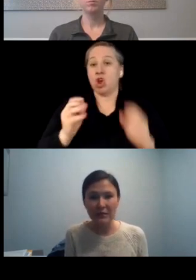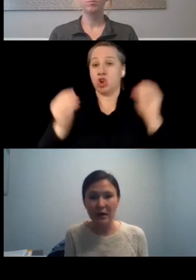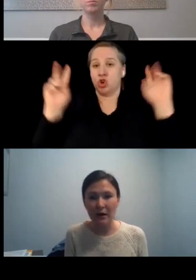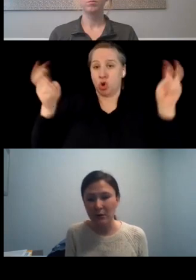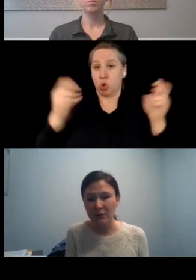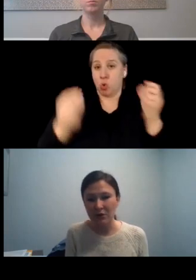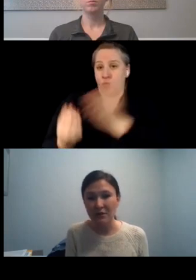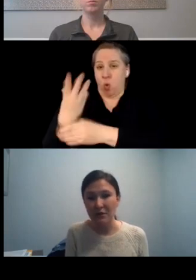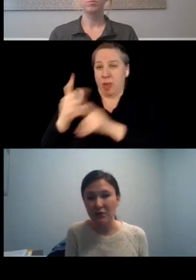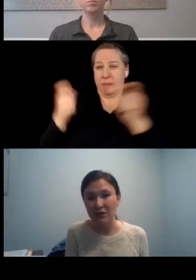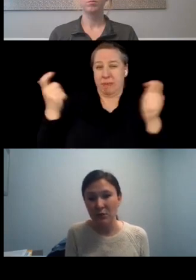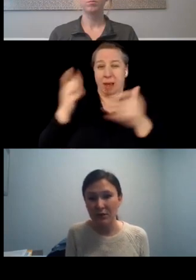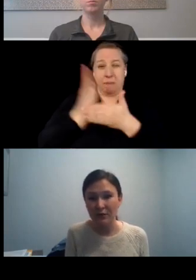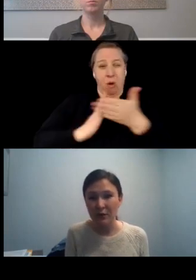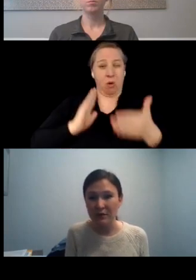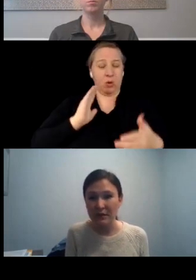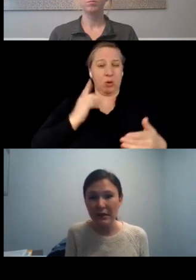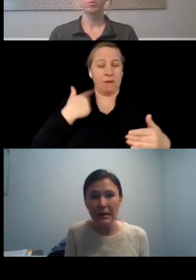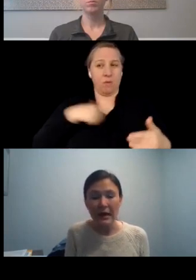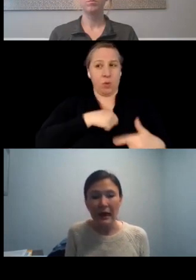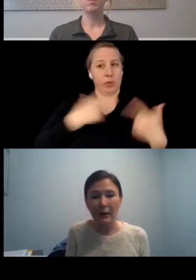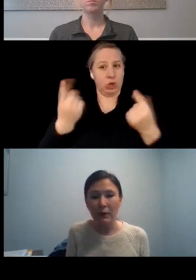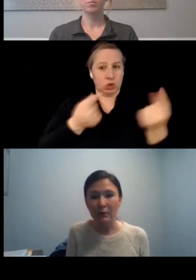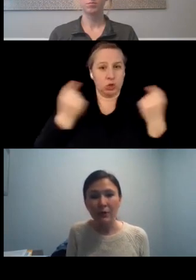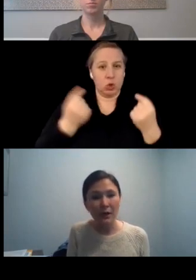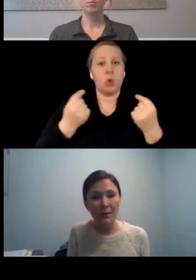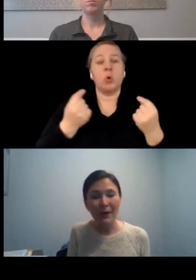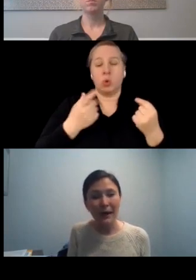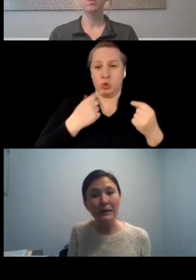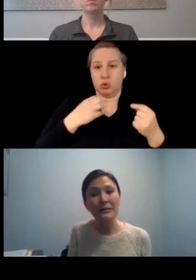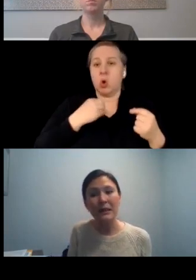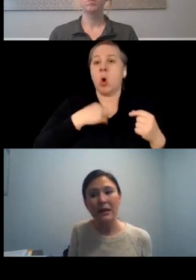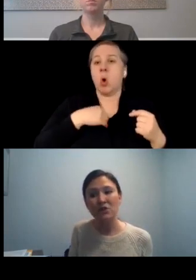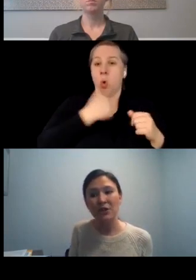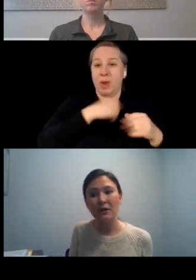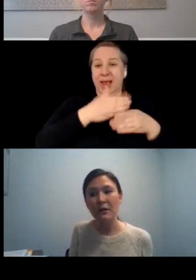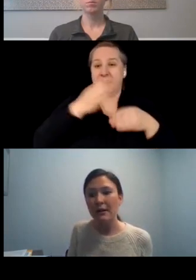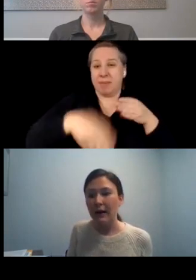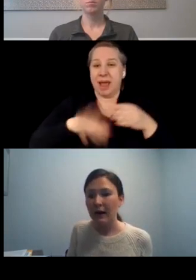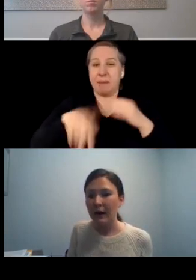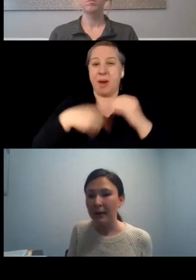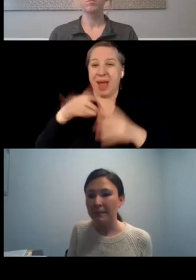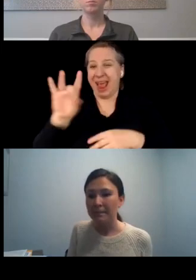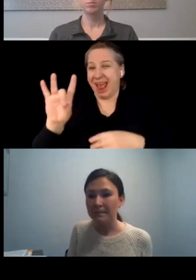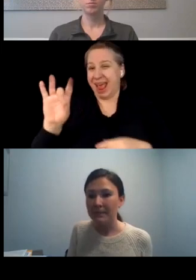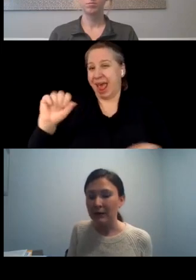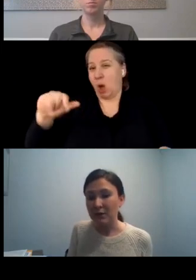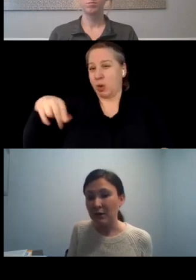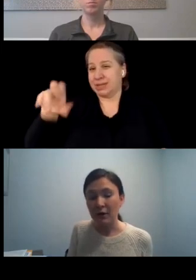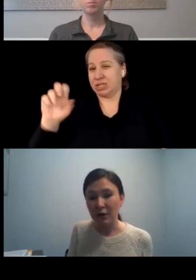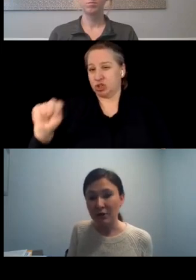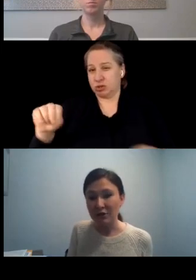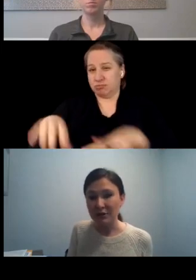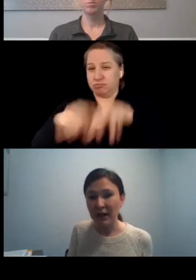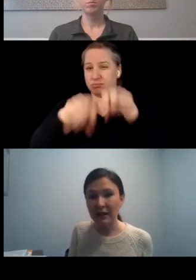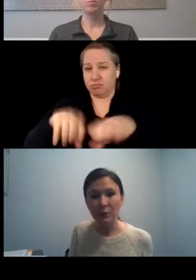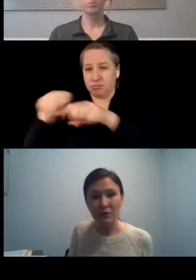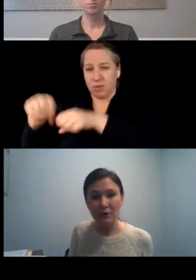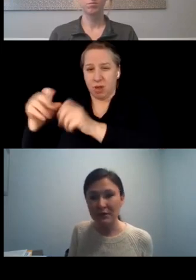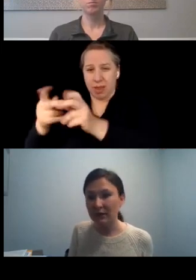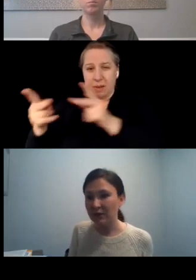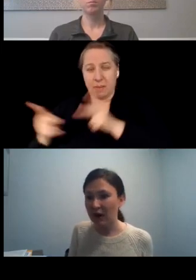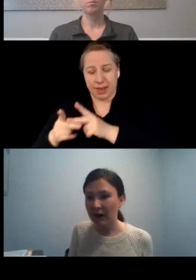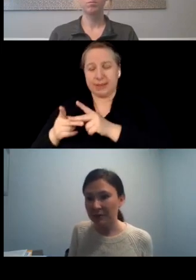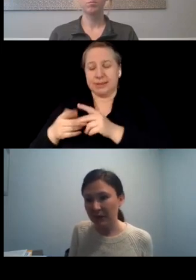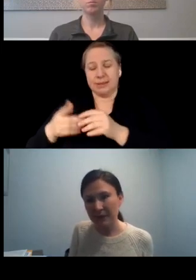as you can see, our acquisitions increased within frequency. We completed about 8 last year. That was our largest year yet,